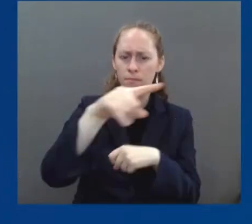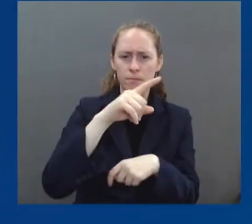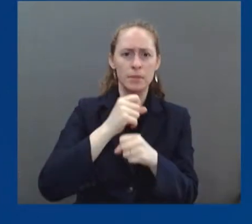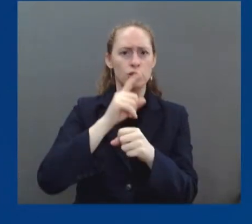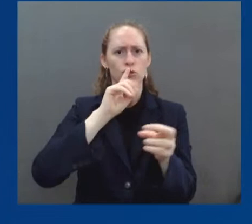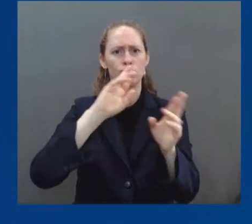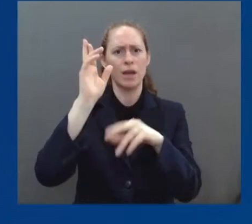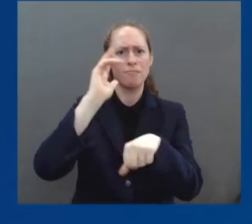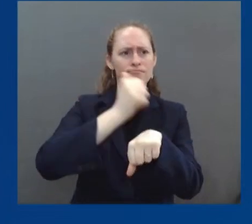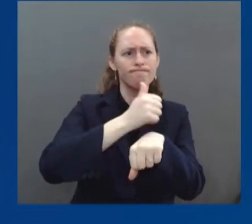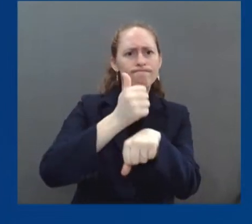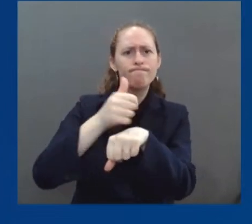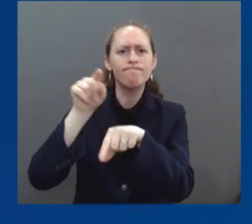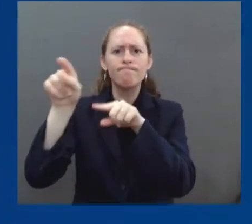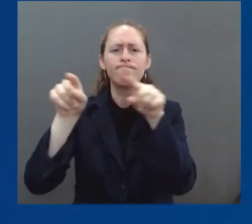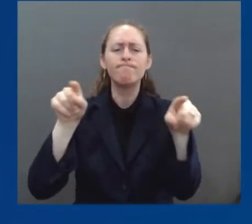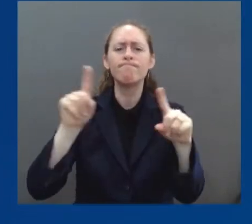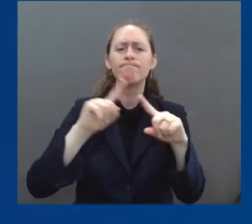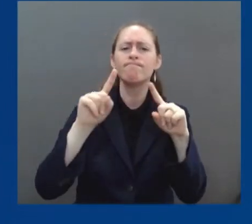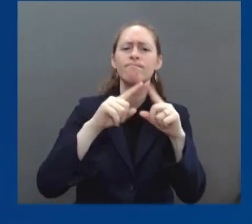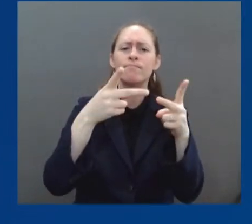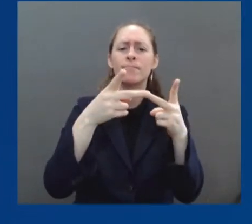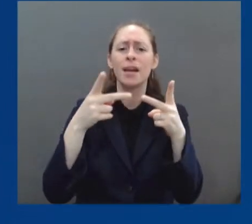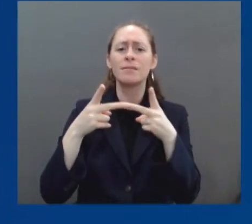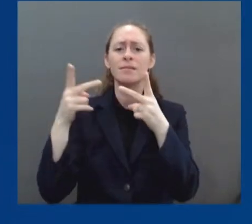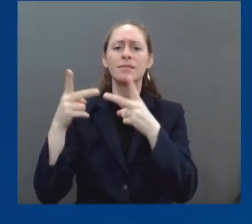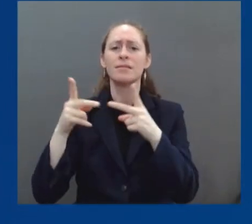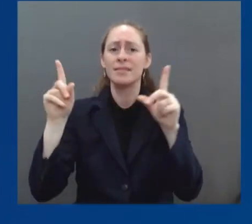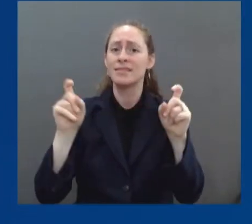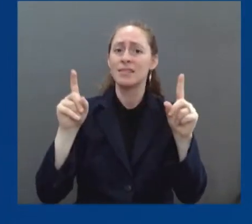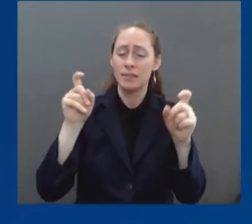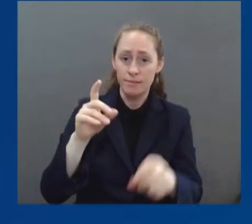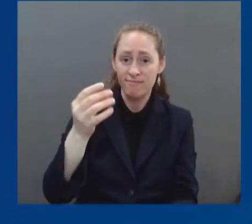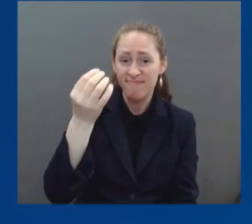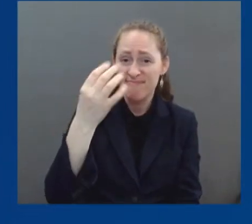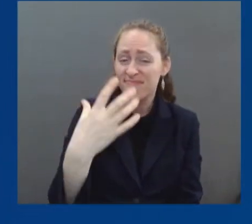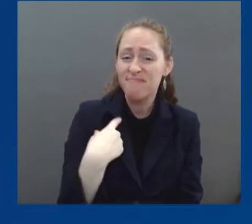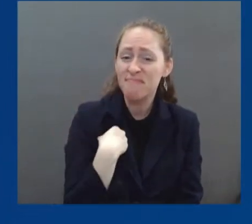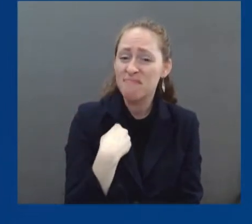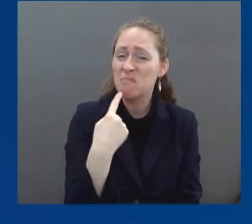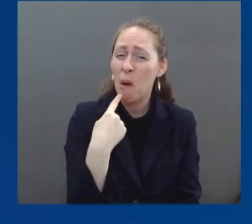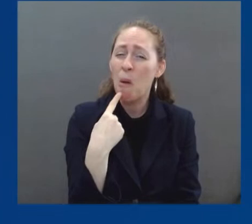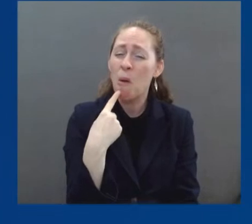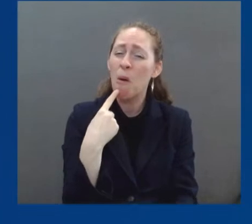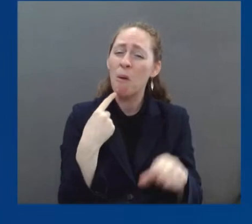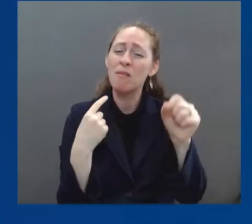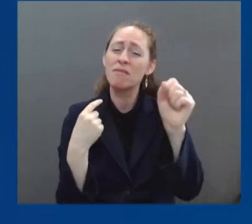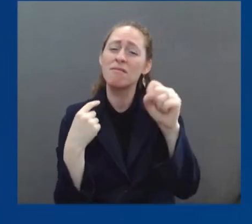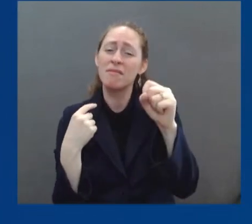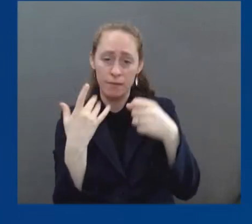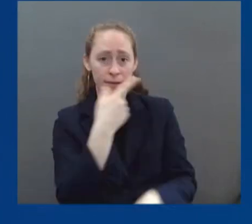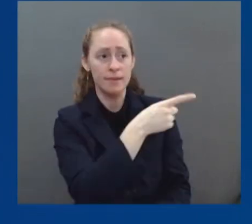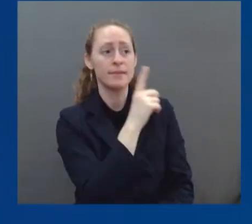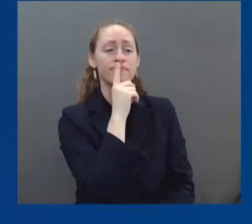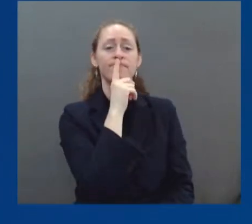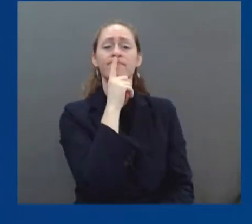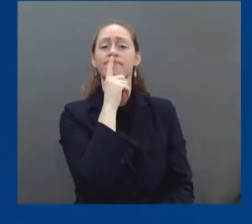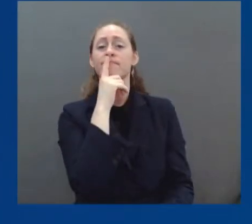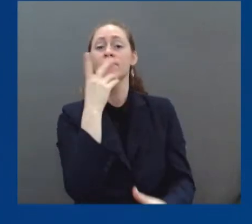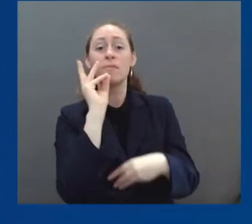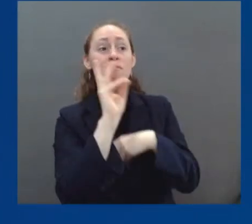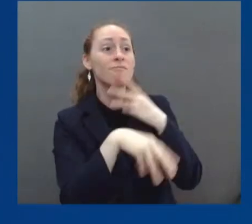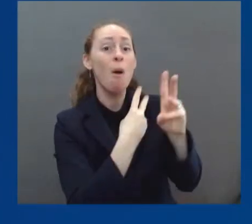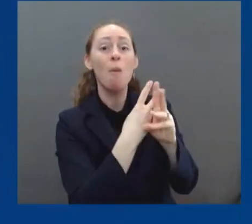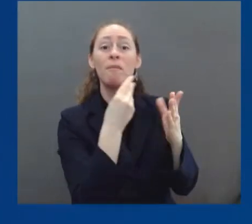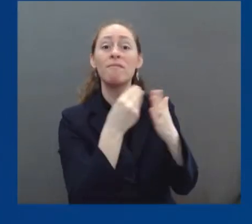bill. This virus knows no borders, and it's in our national interest to vaccinate the world and protect against possible